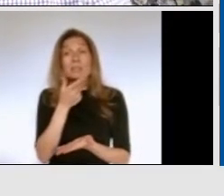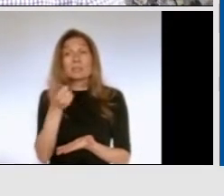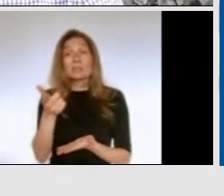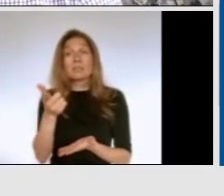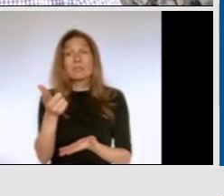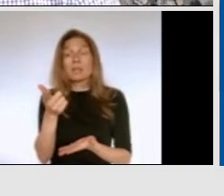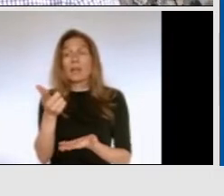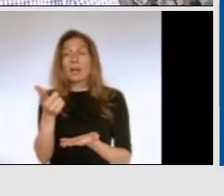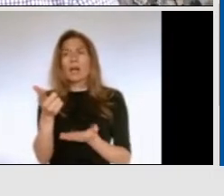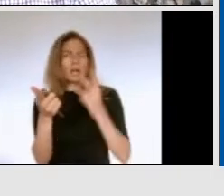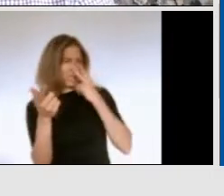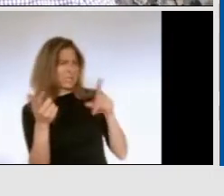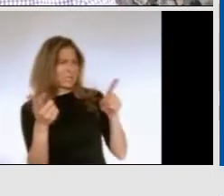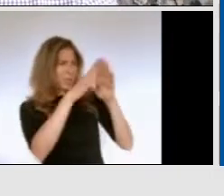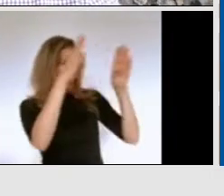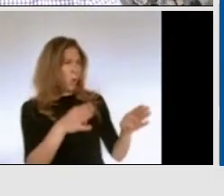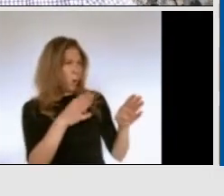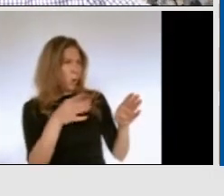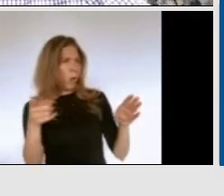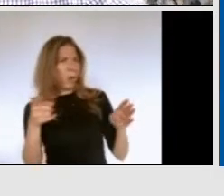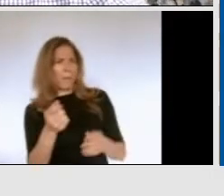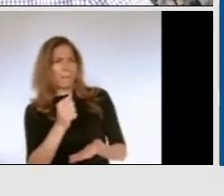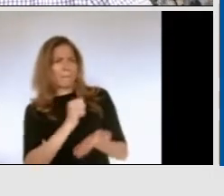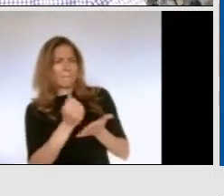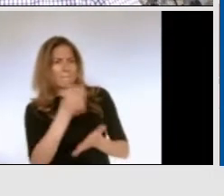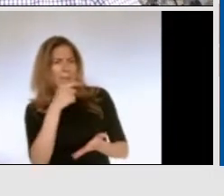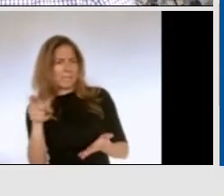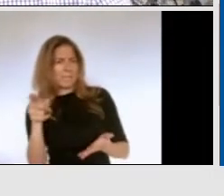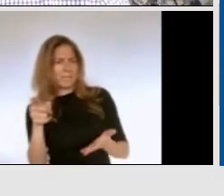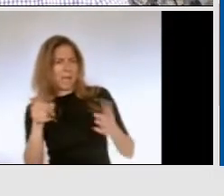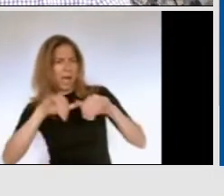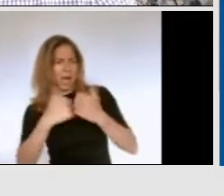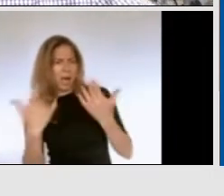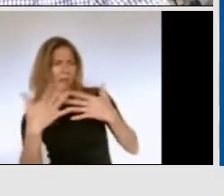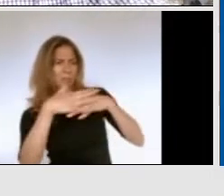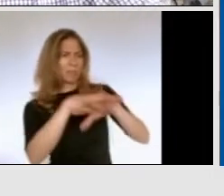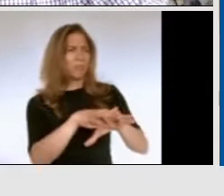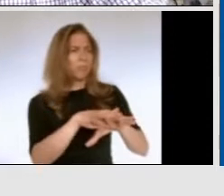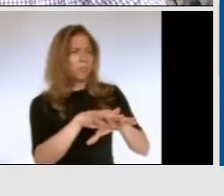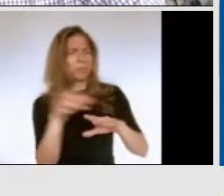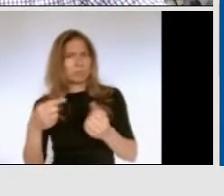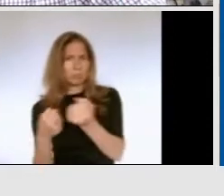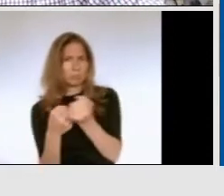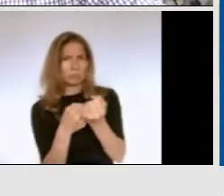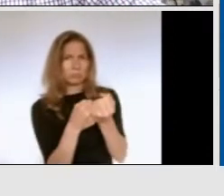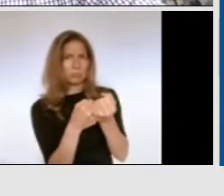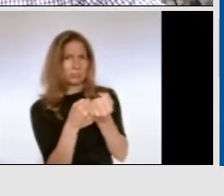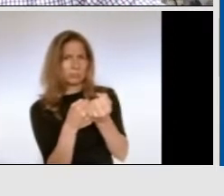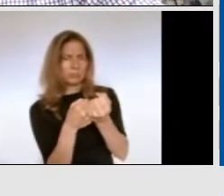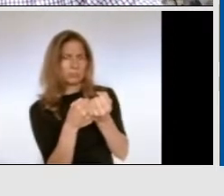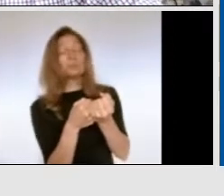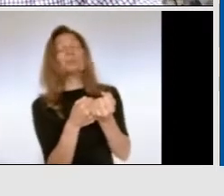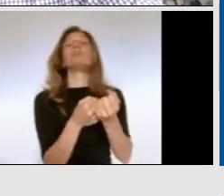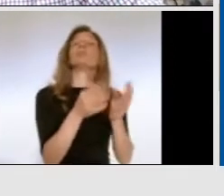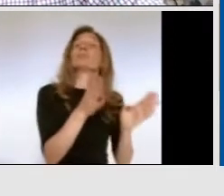optimized again from the home setting with strong professional support from outside the home.